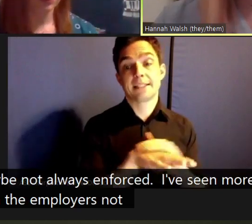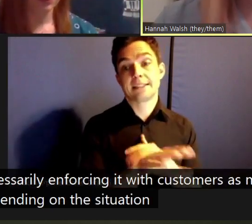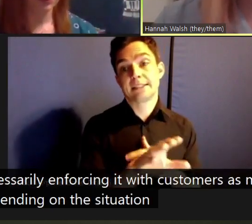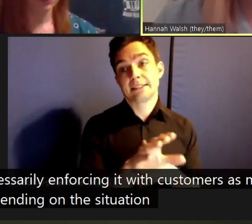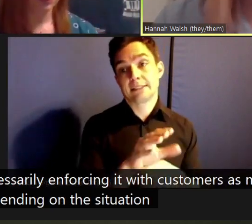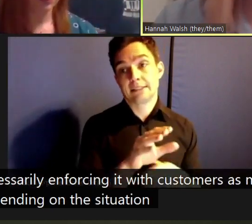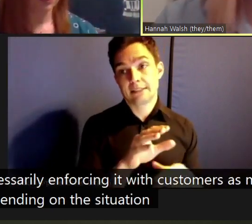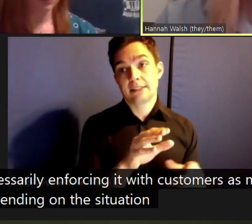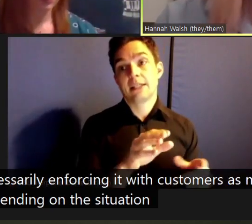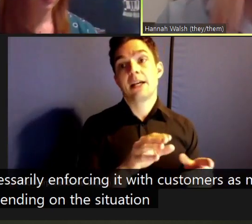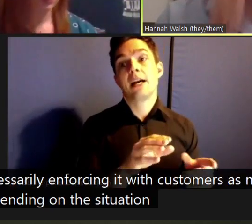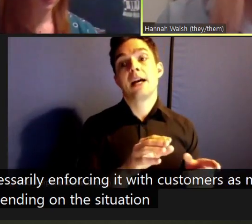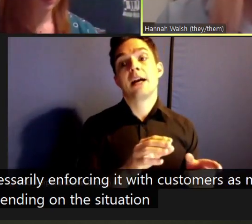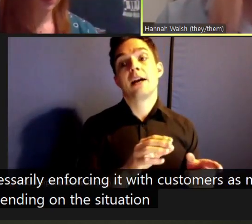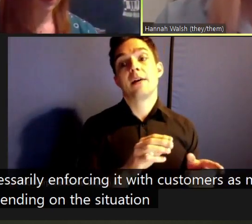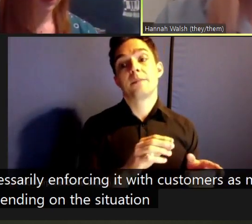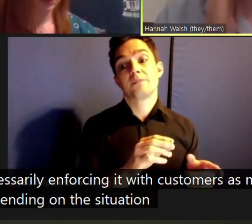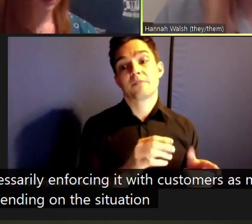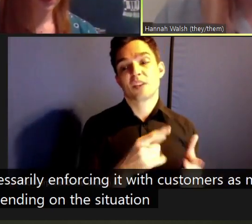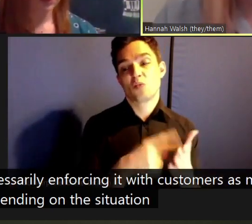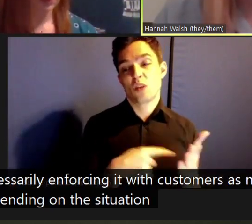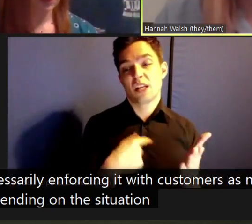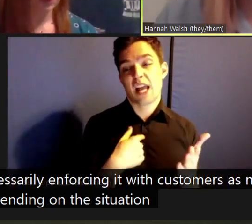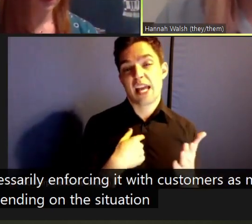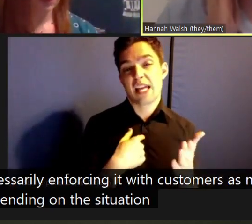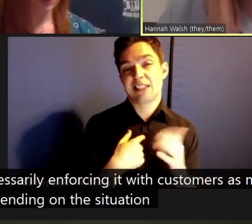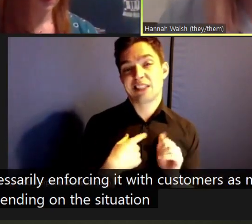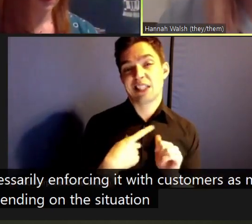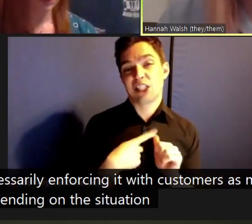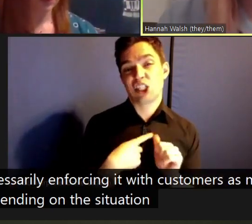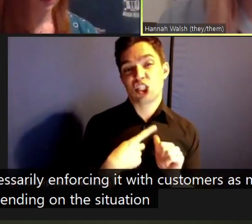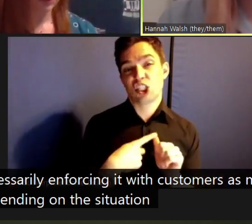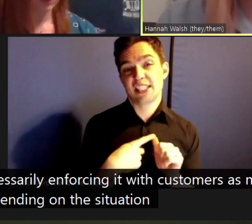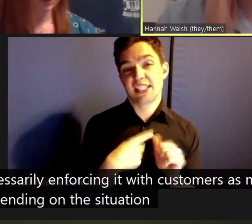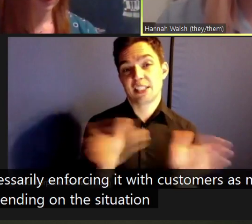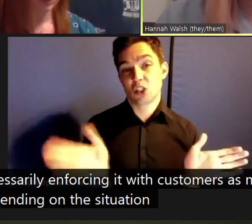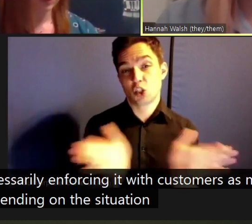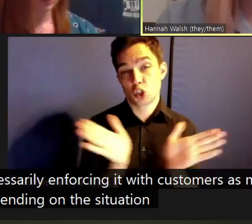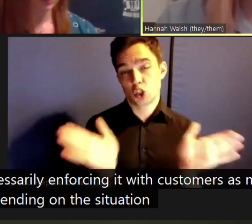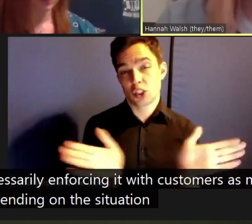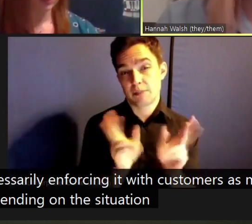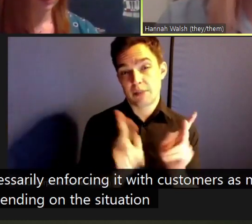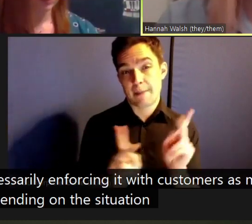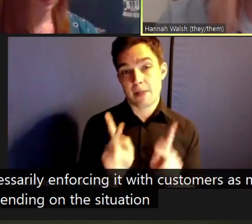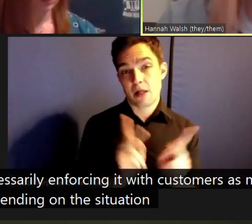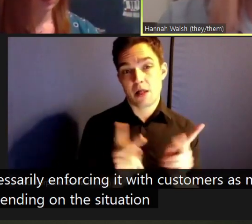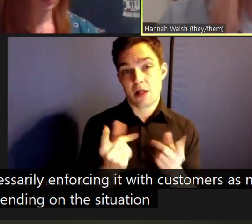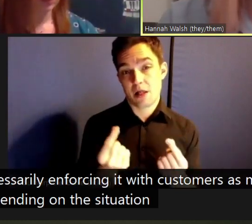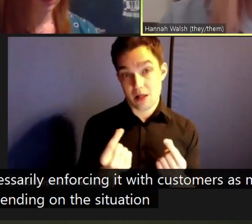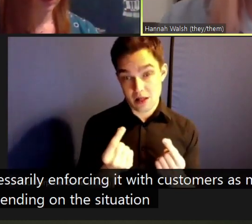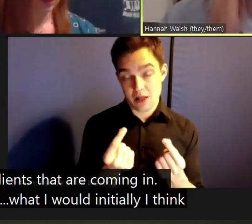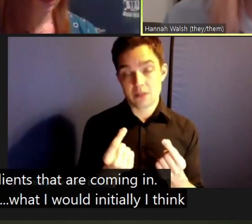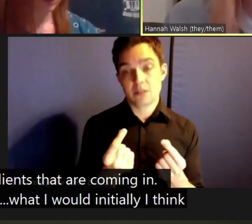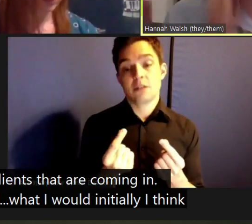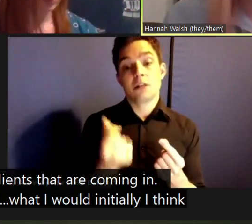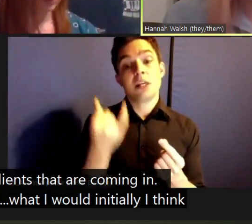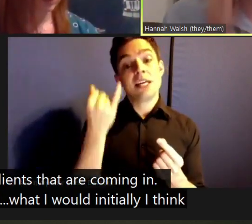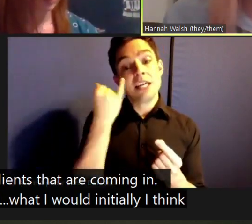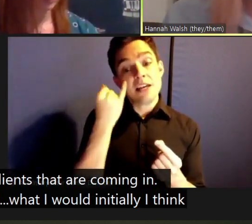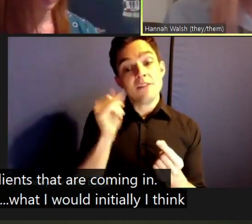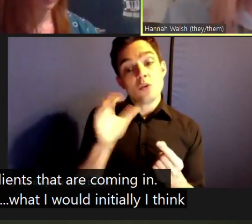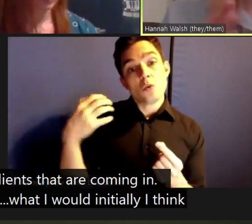And what I would initially, I think, encourage people to do is, if your employer is